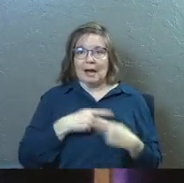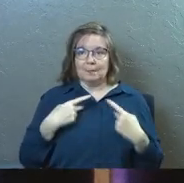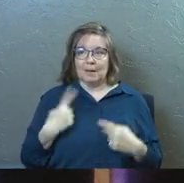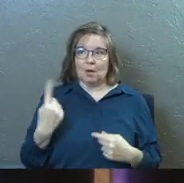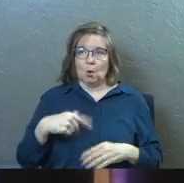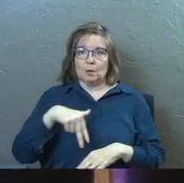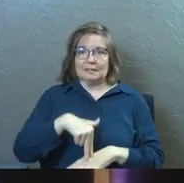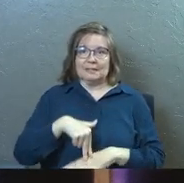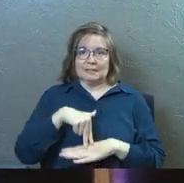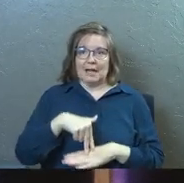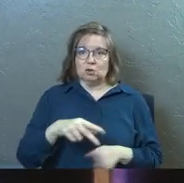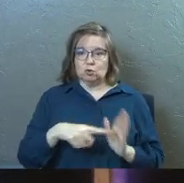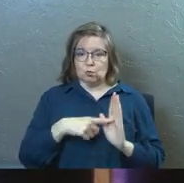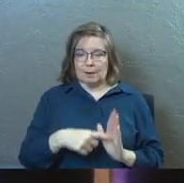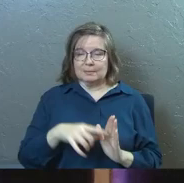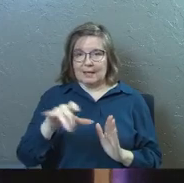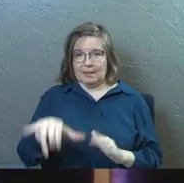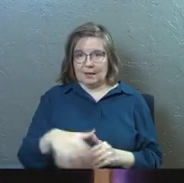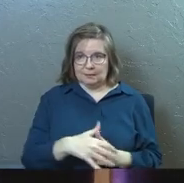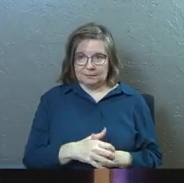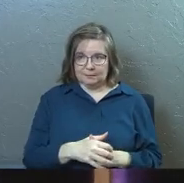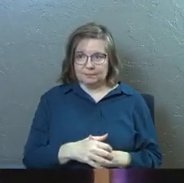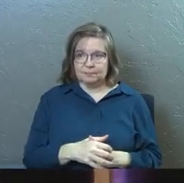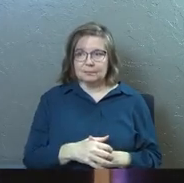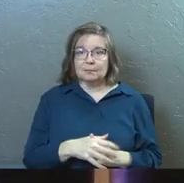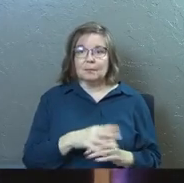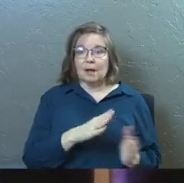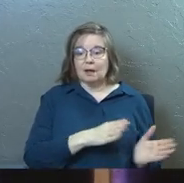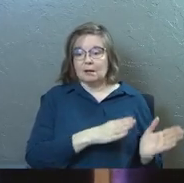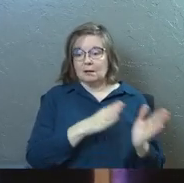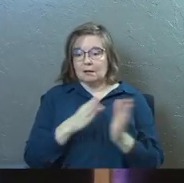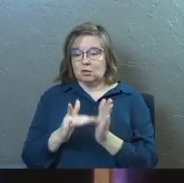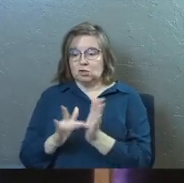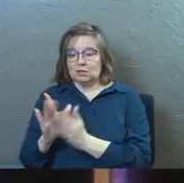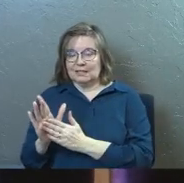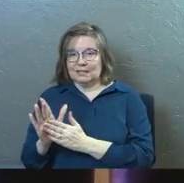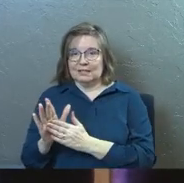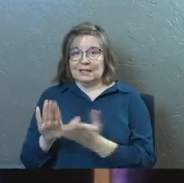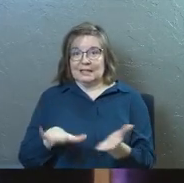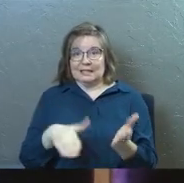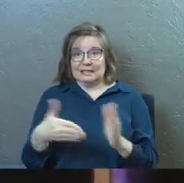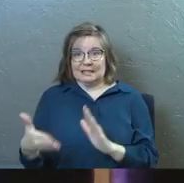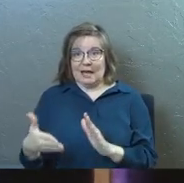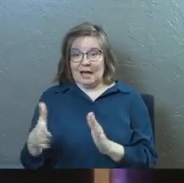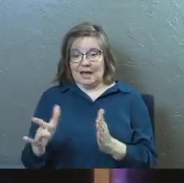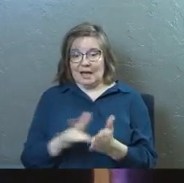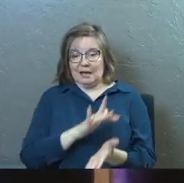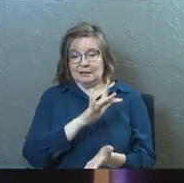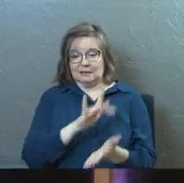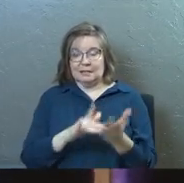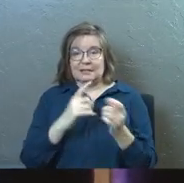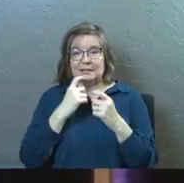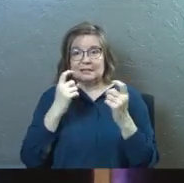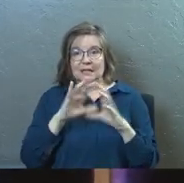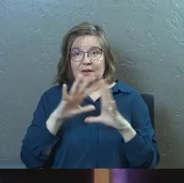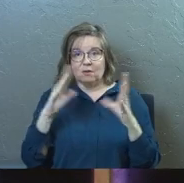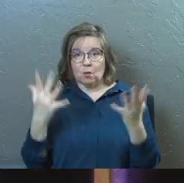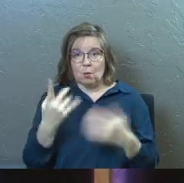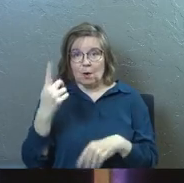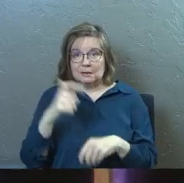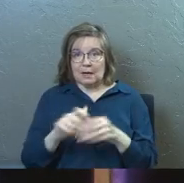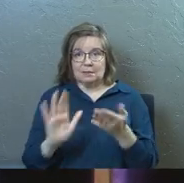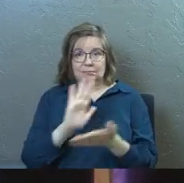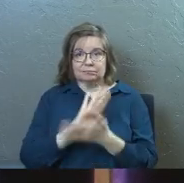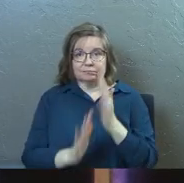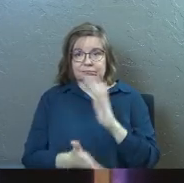to always stand to represent that. But you get to Jesus, and he dies for the sins of the world once for